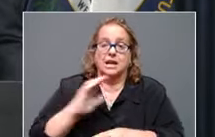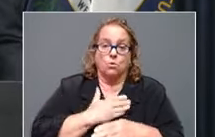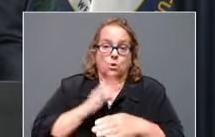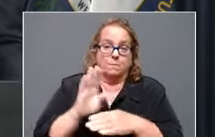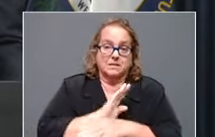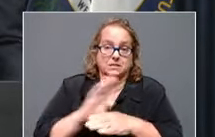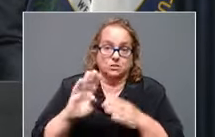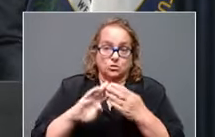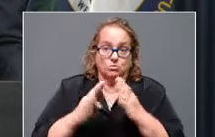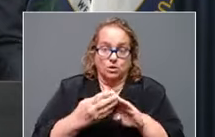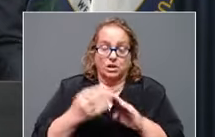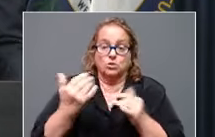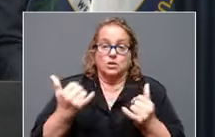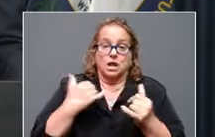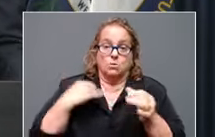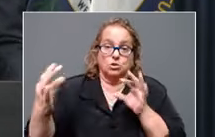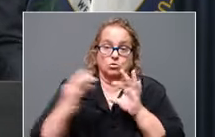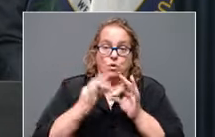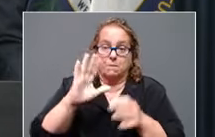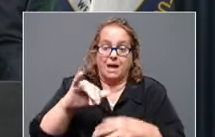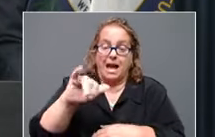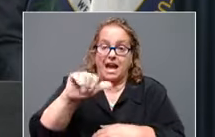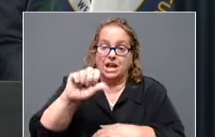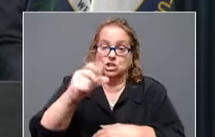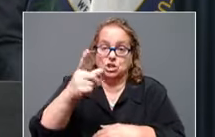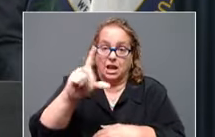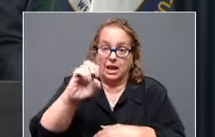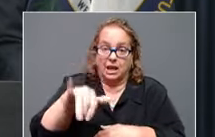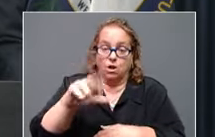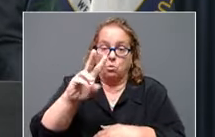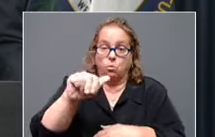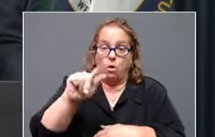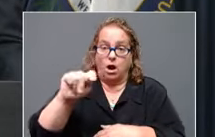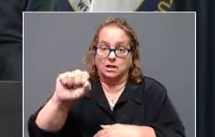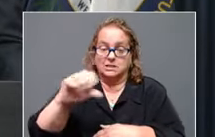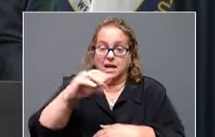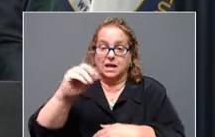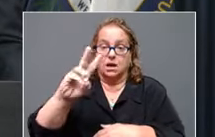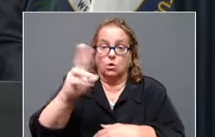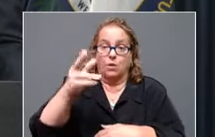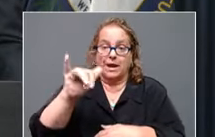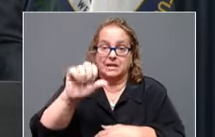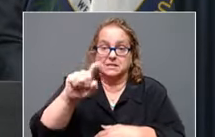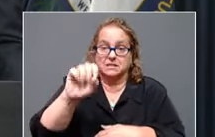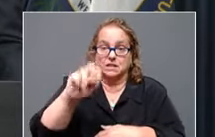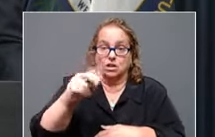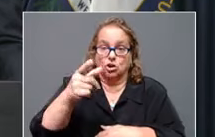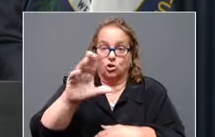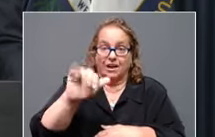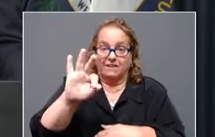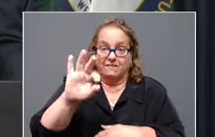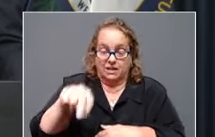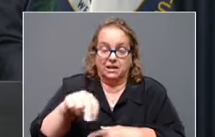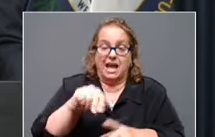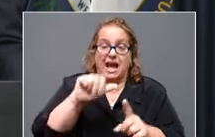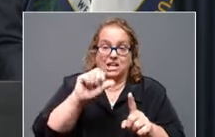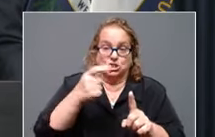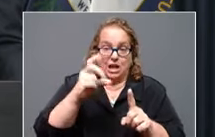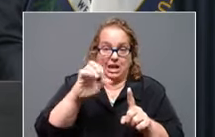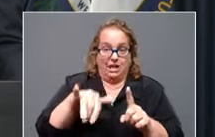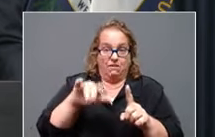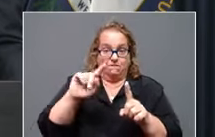Chamber, the state's largest business association. Represents 3,800 member businesses from family-owned shops to